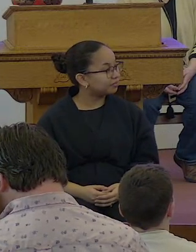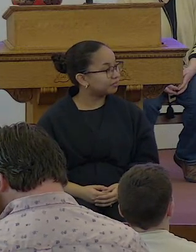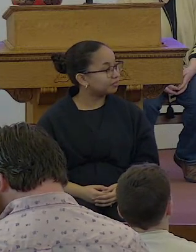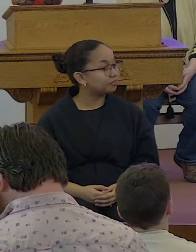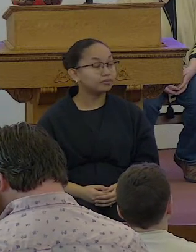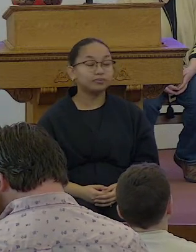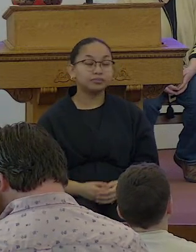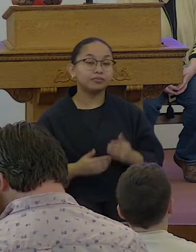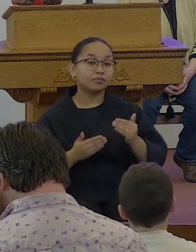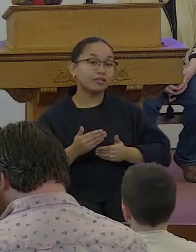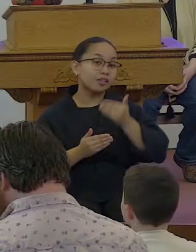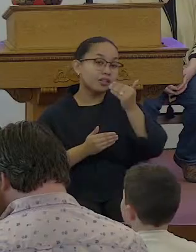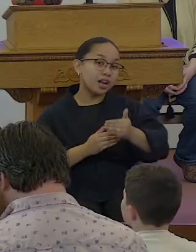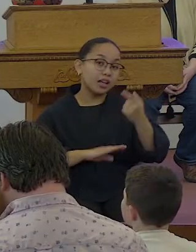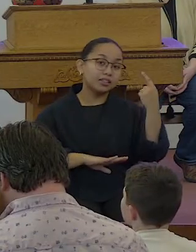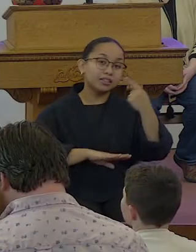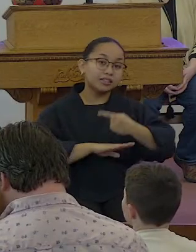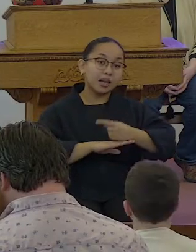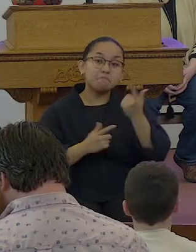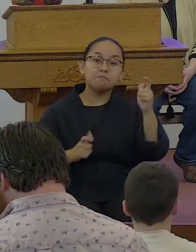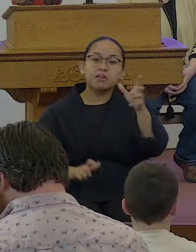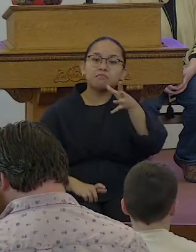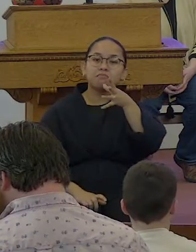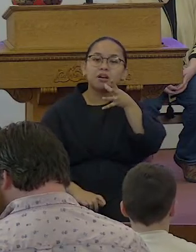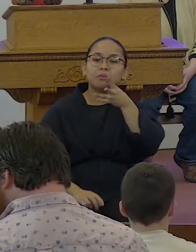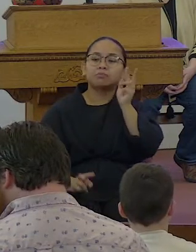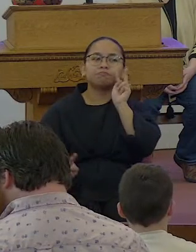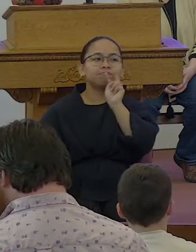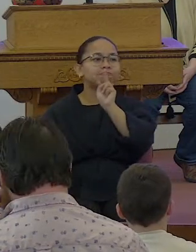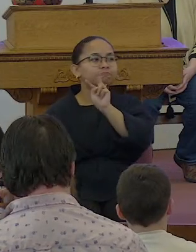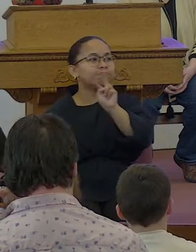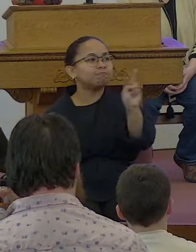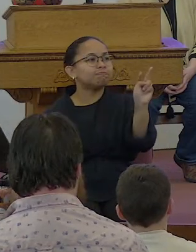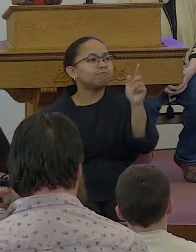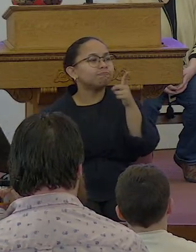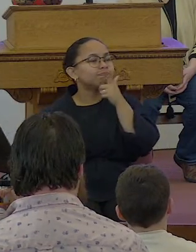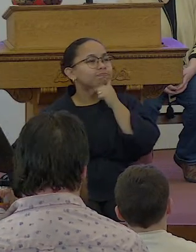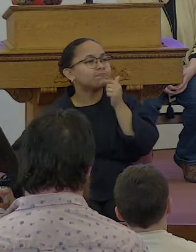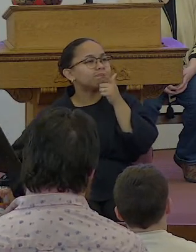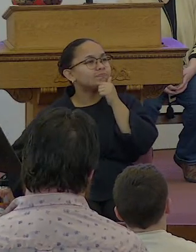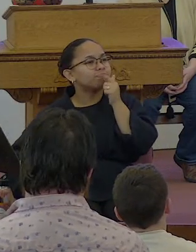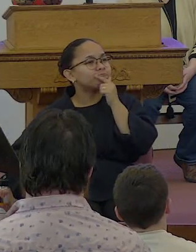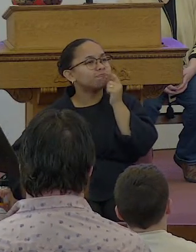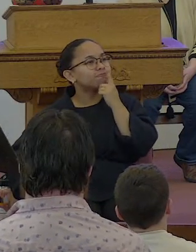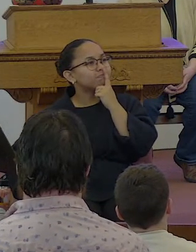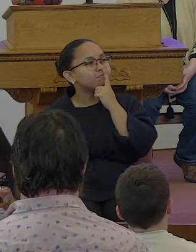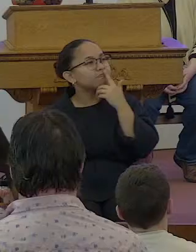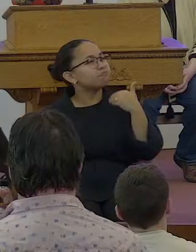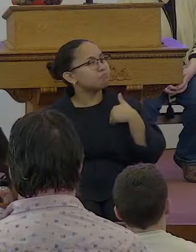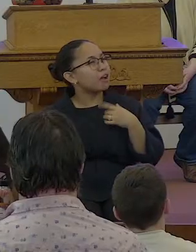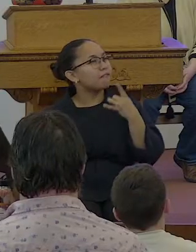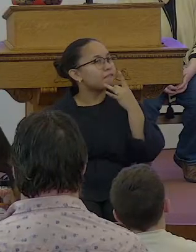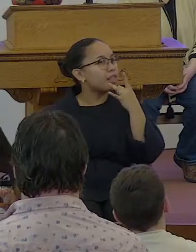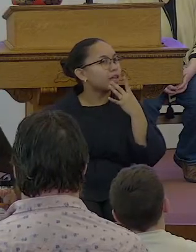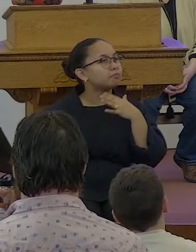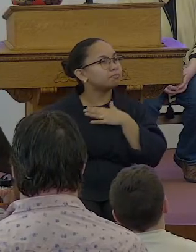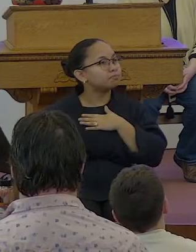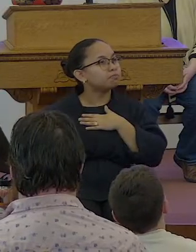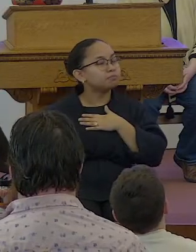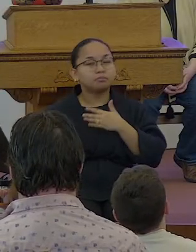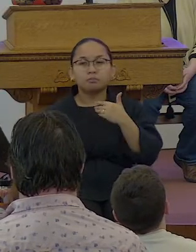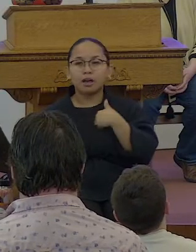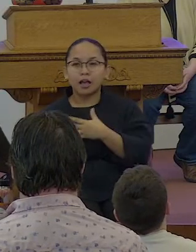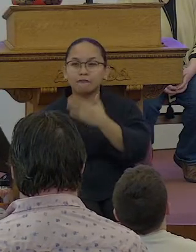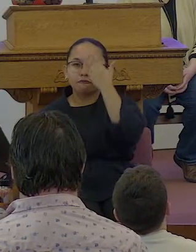Next day, Big Mama looked around some more and she said, got me some light, got me some